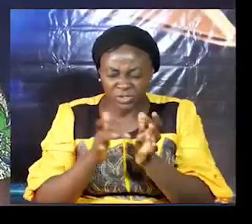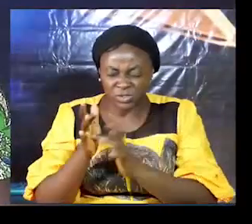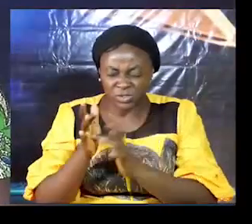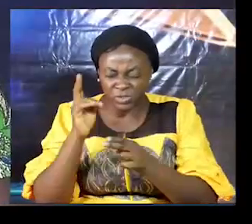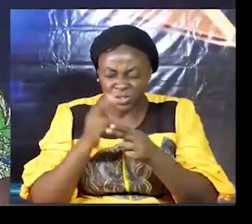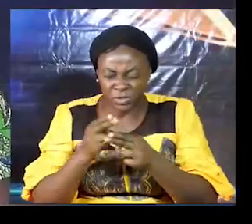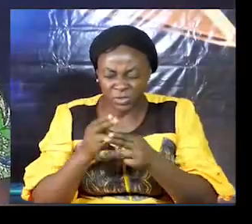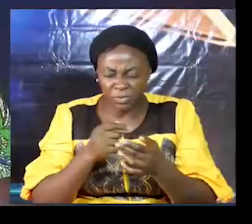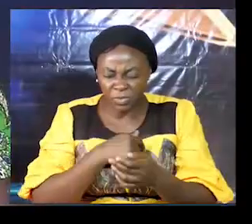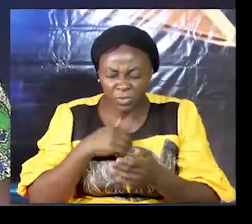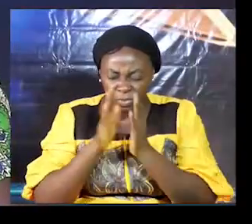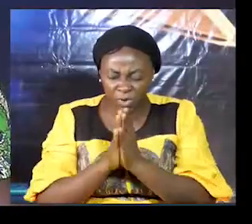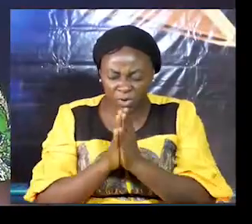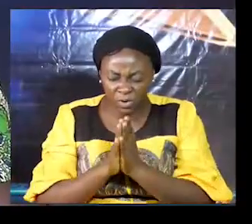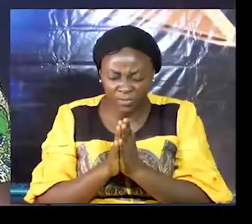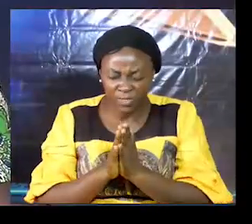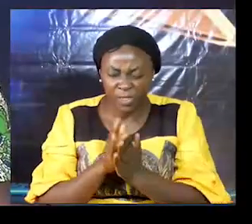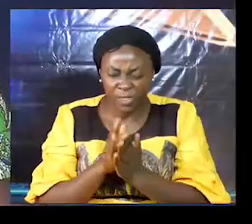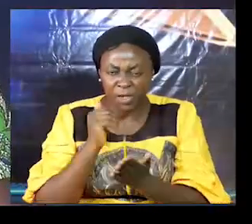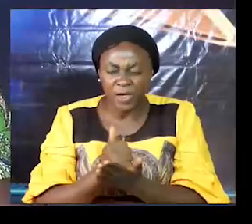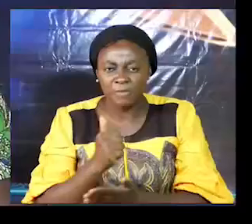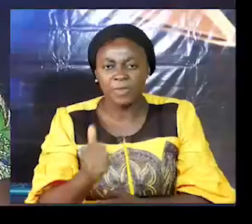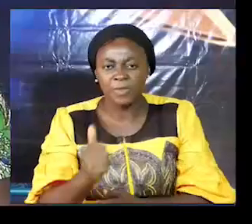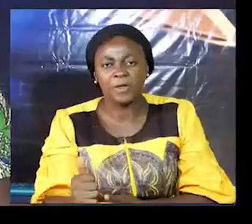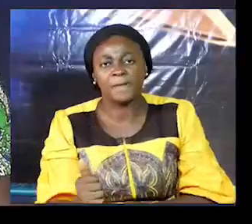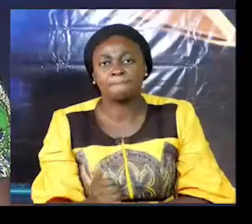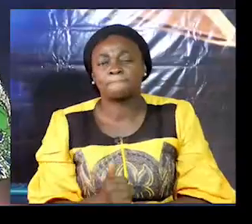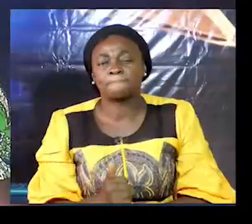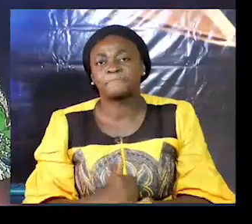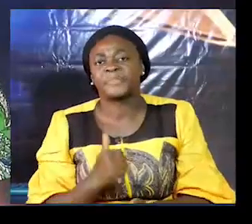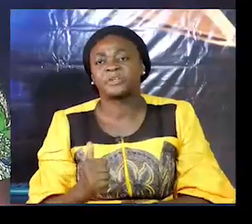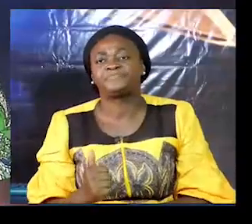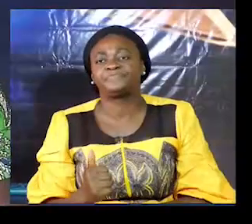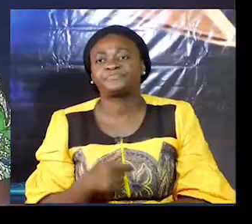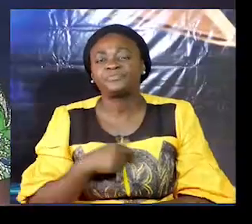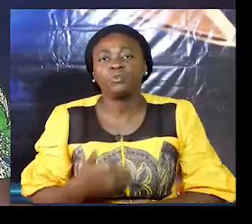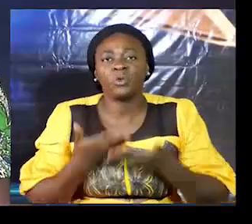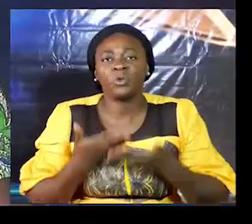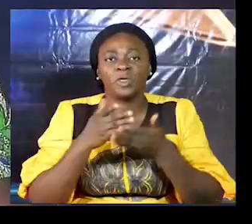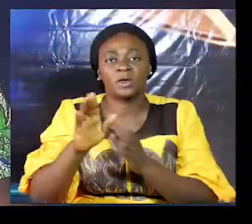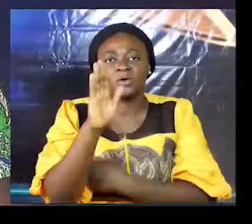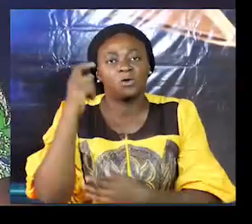wonderful name we have prayed. Amen. Amen. Well, thank God for this